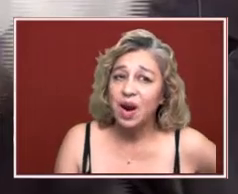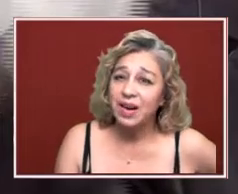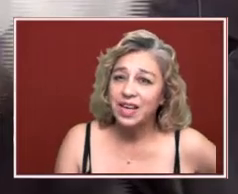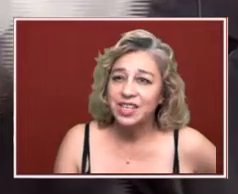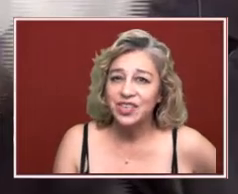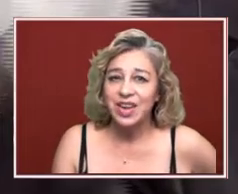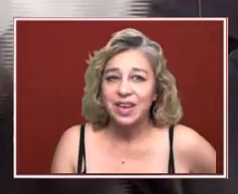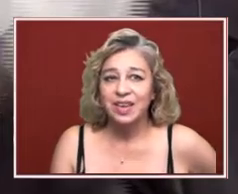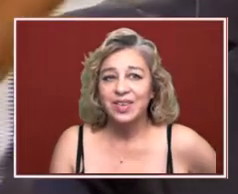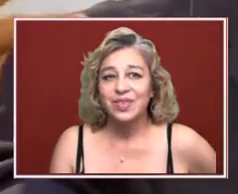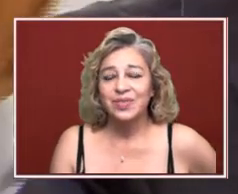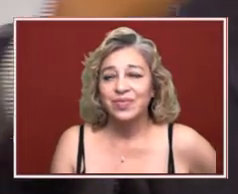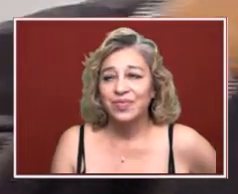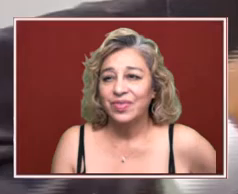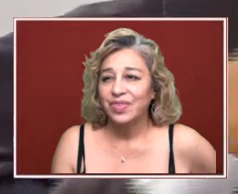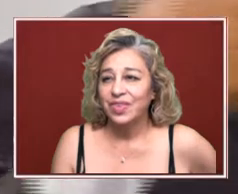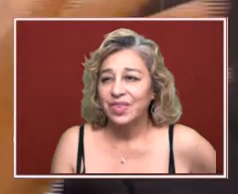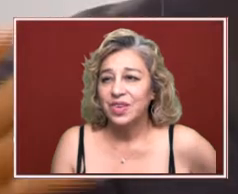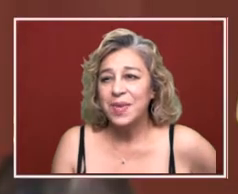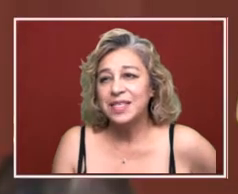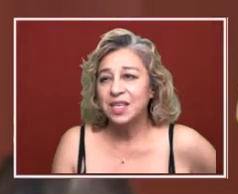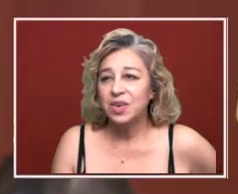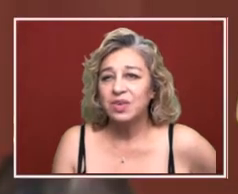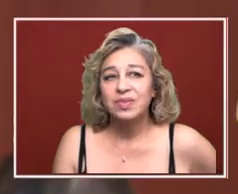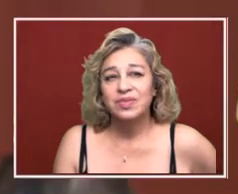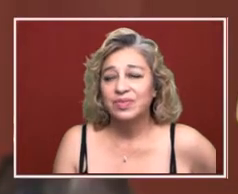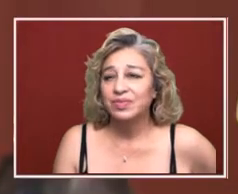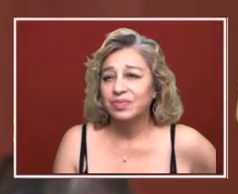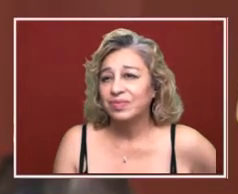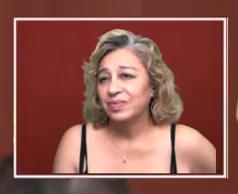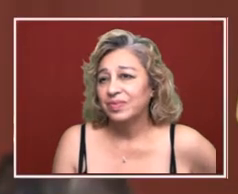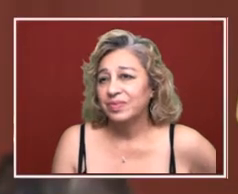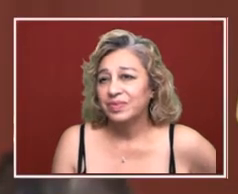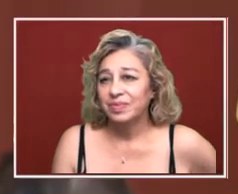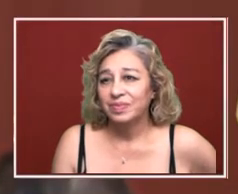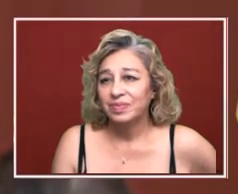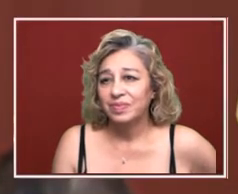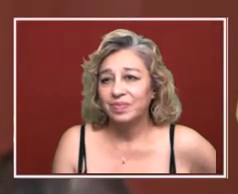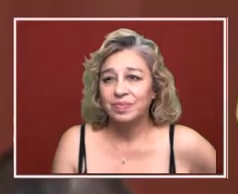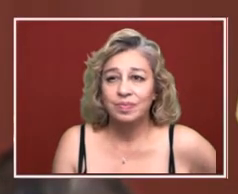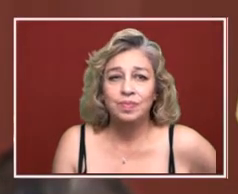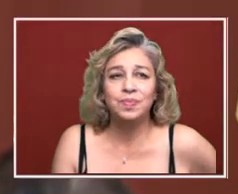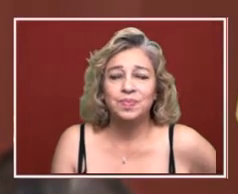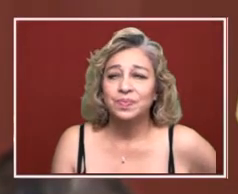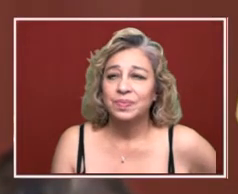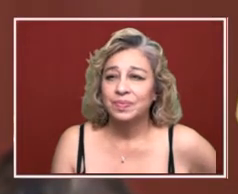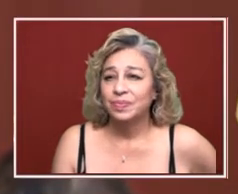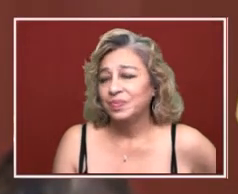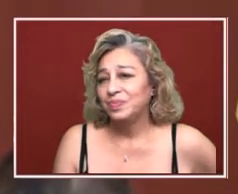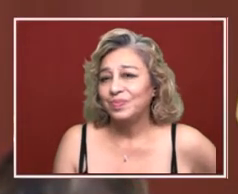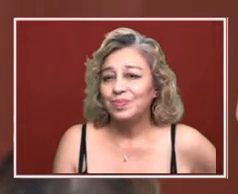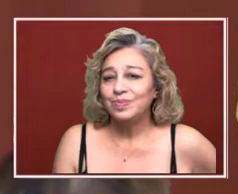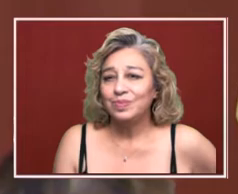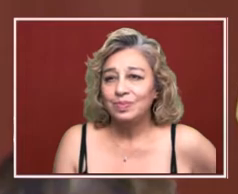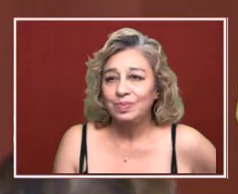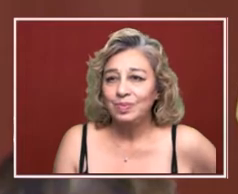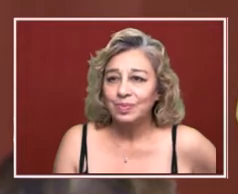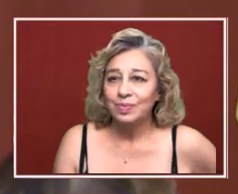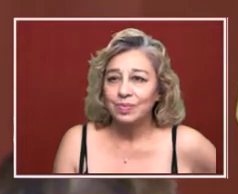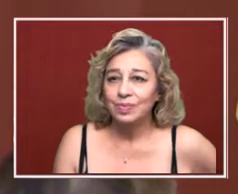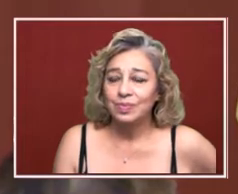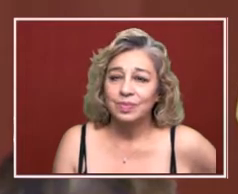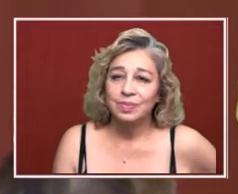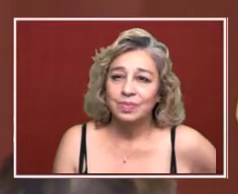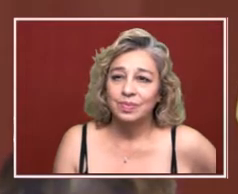to our country, México, to Mexico, pues sería muy difícil que